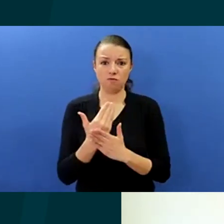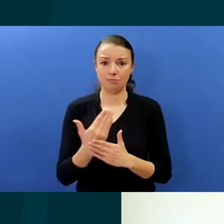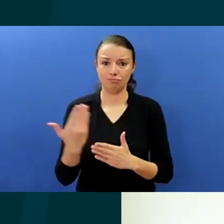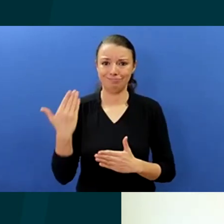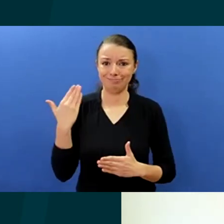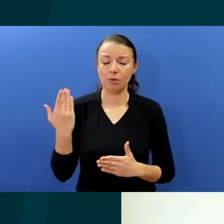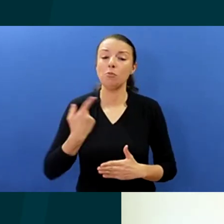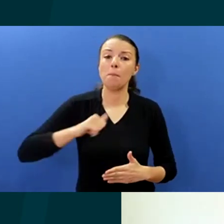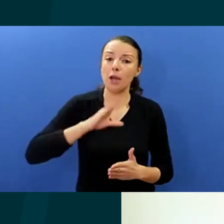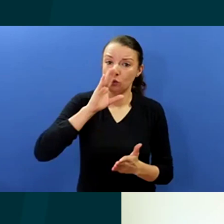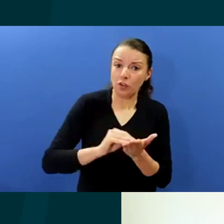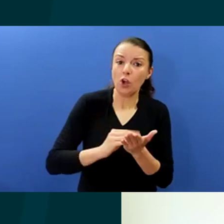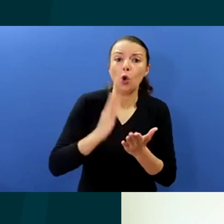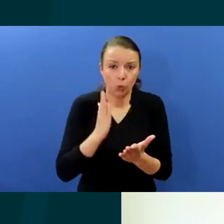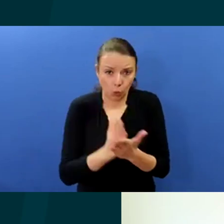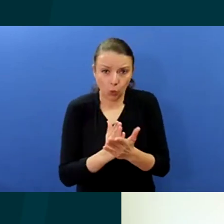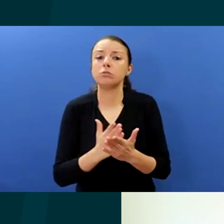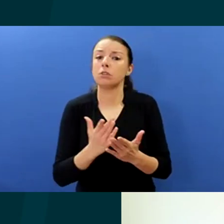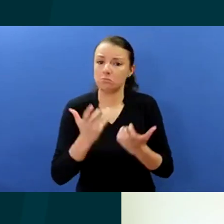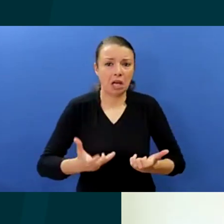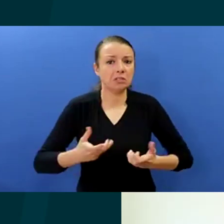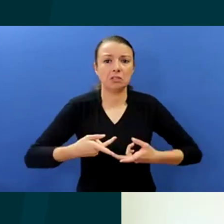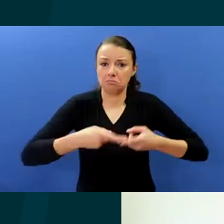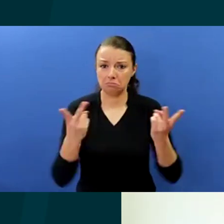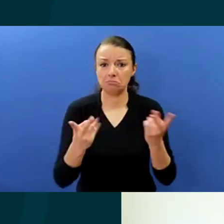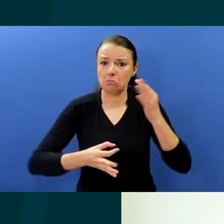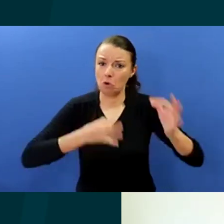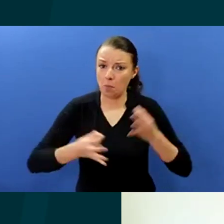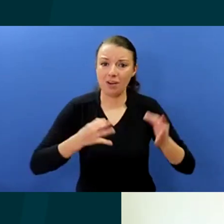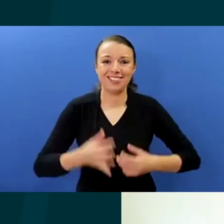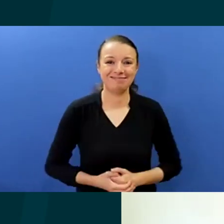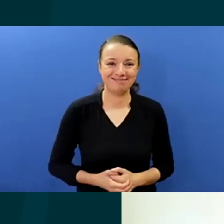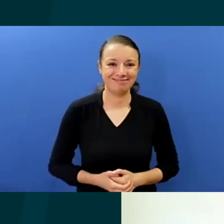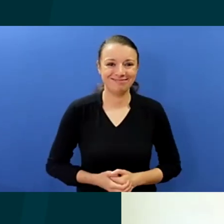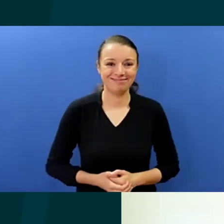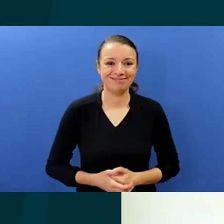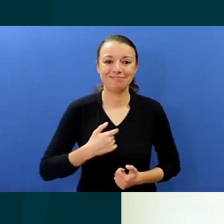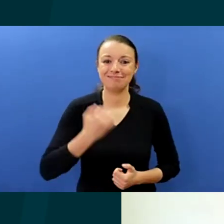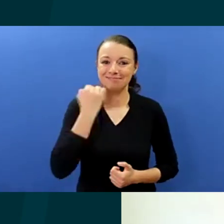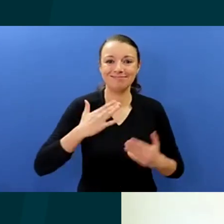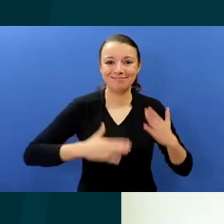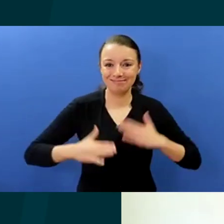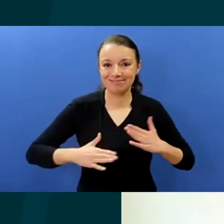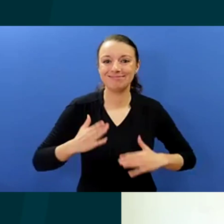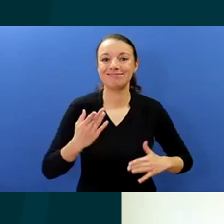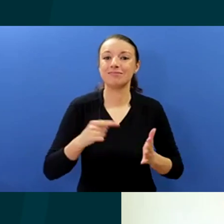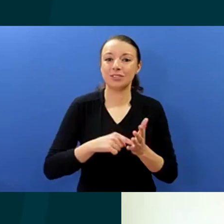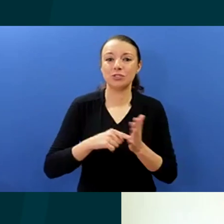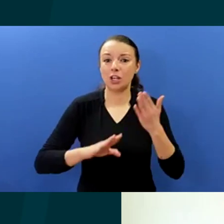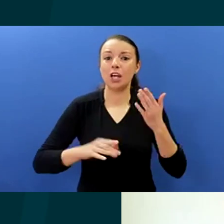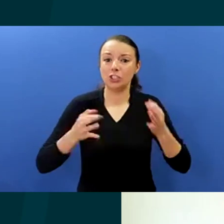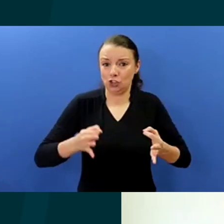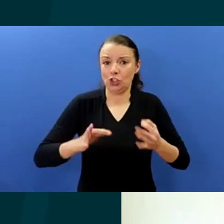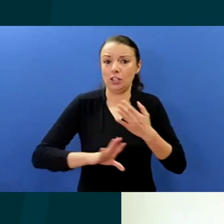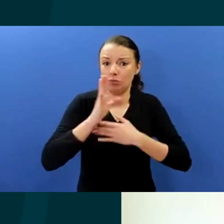I'm therefore very pleased that we will be presented with various very exciting examples from Swiss cities today. Many thanks also